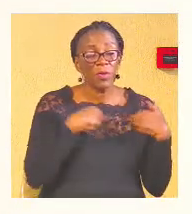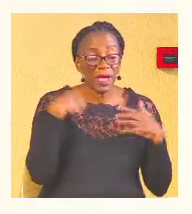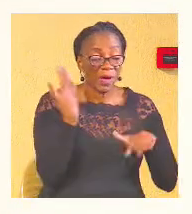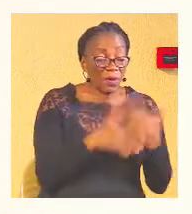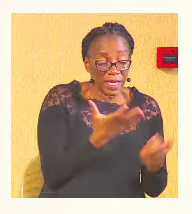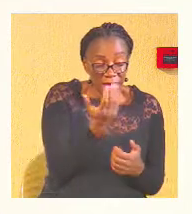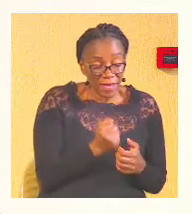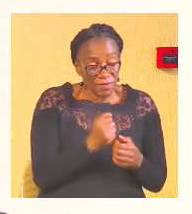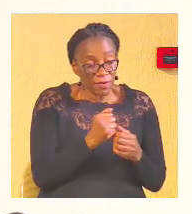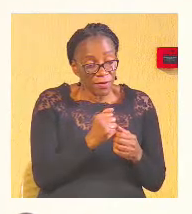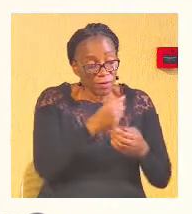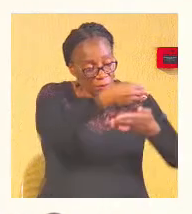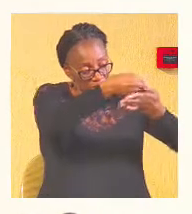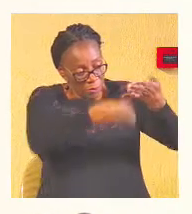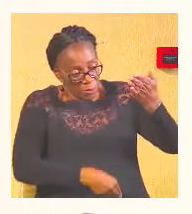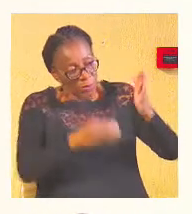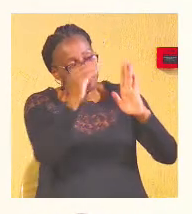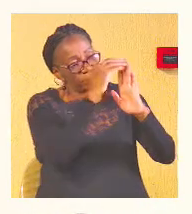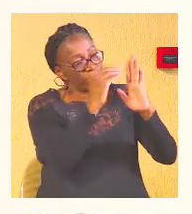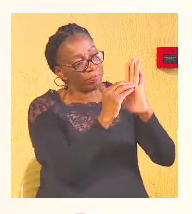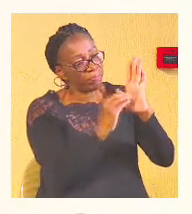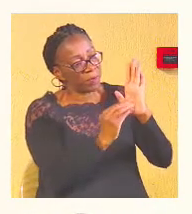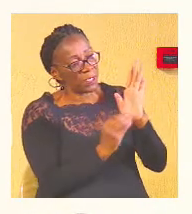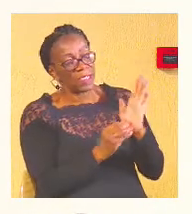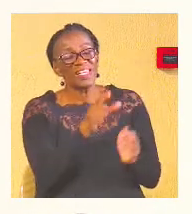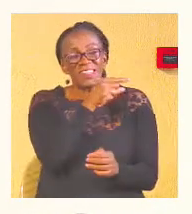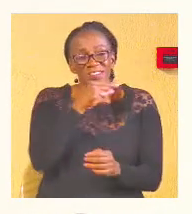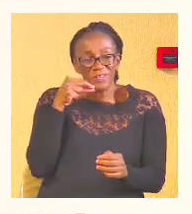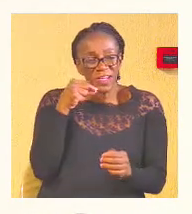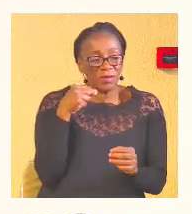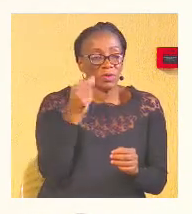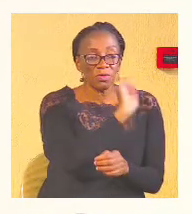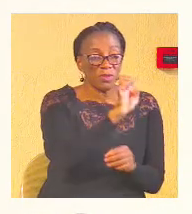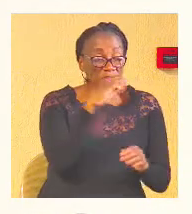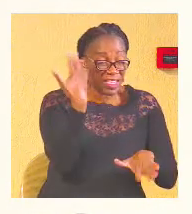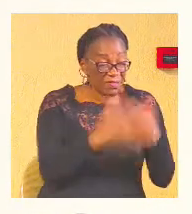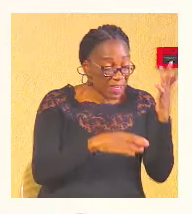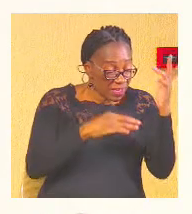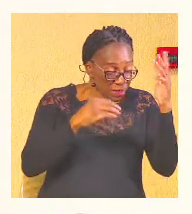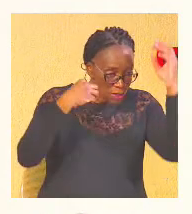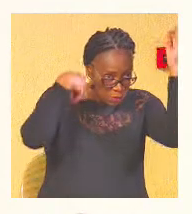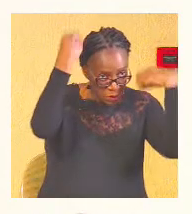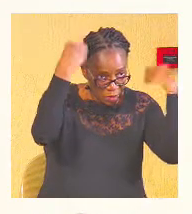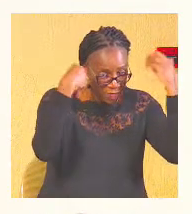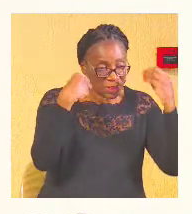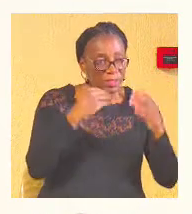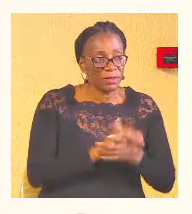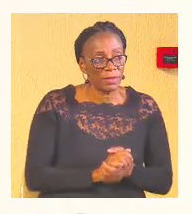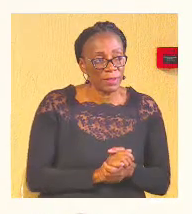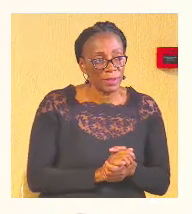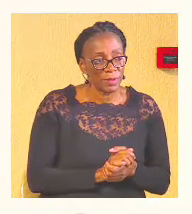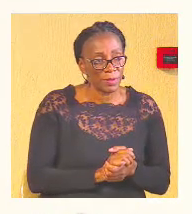professionals. We also have applications that have been submitted already to the ministry